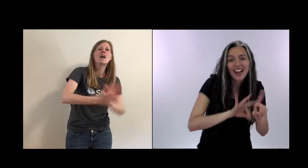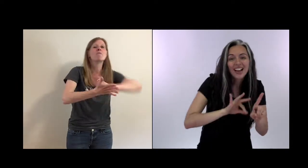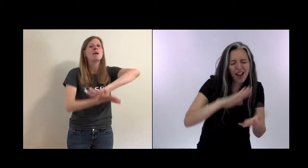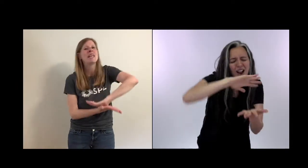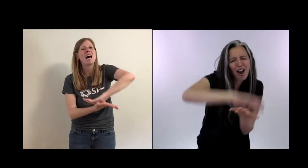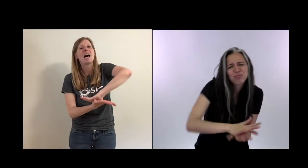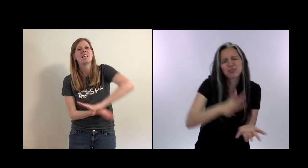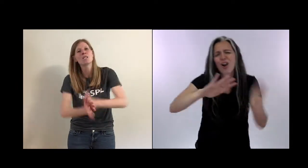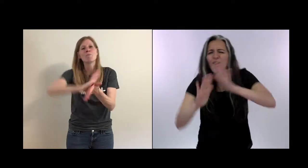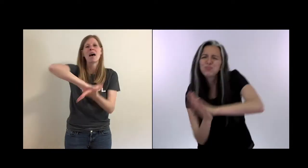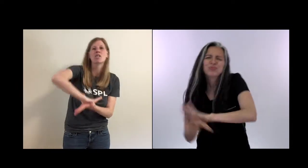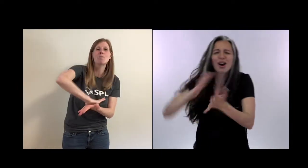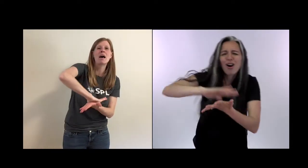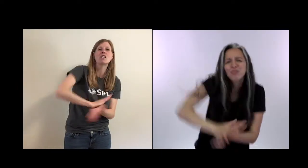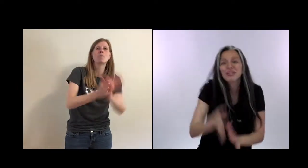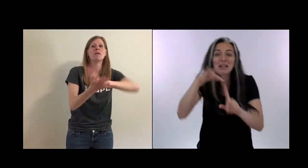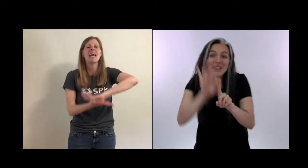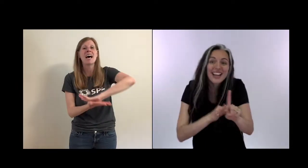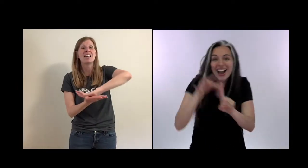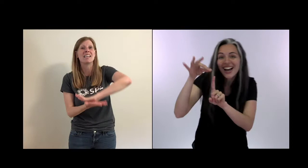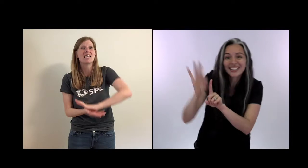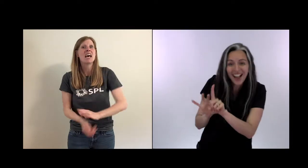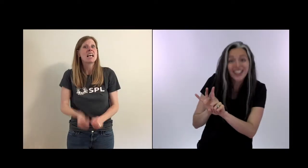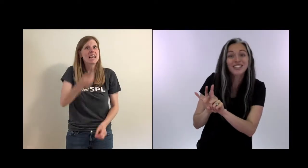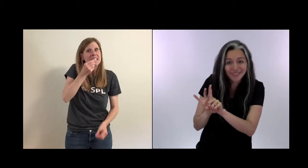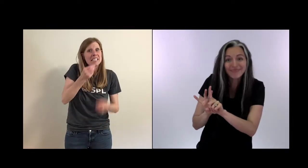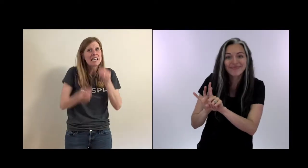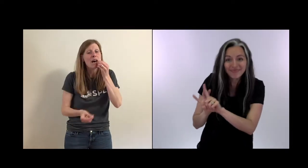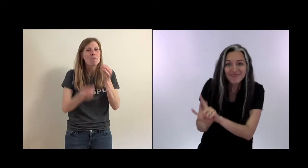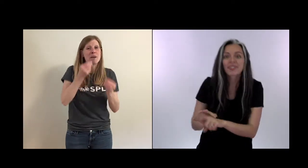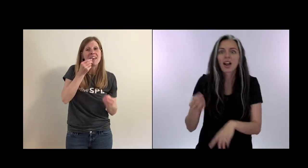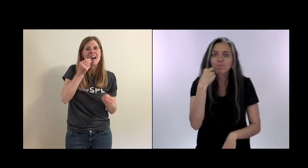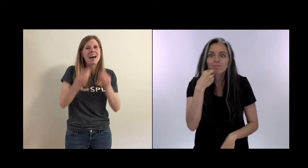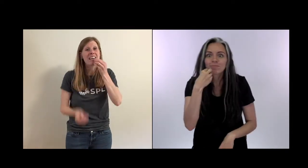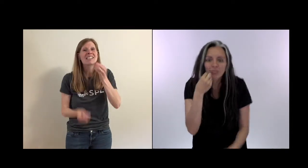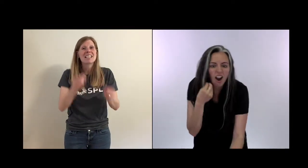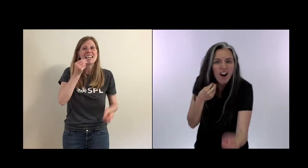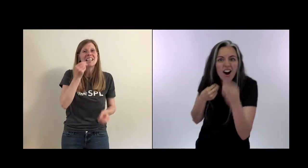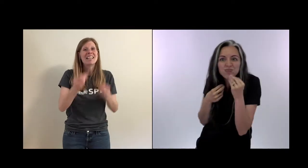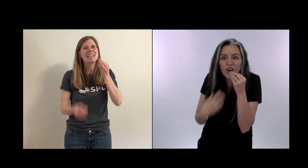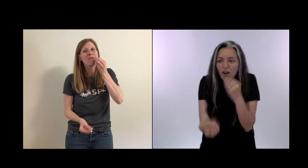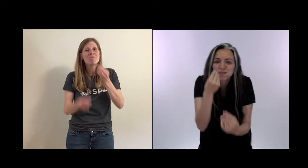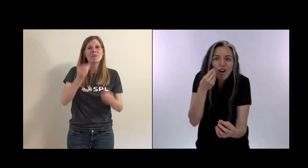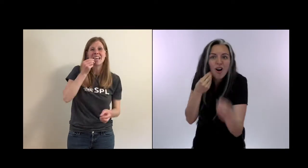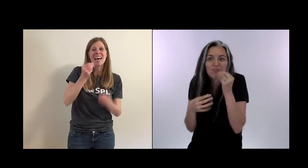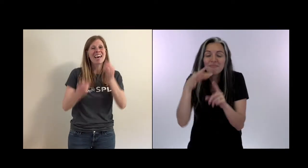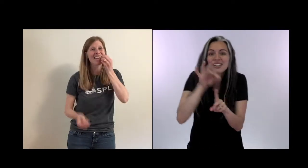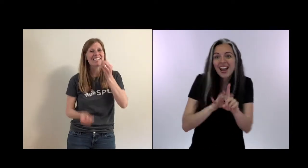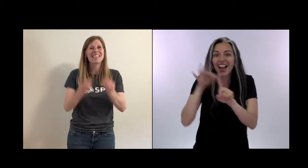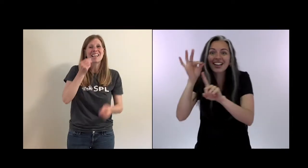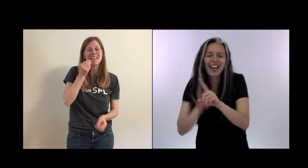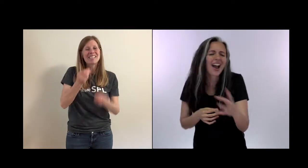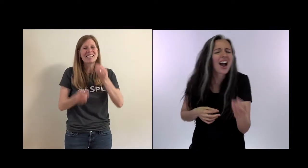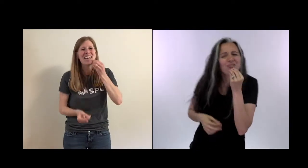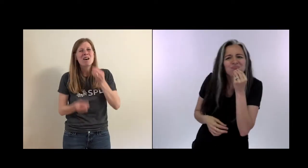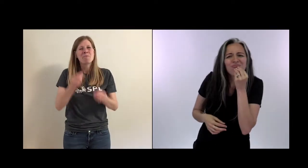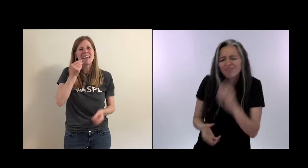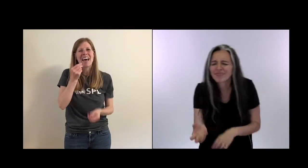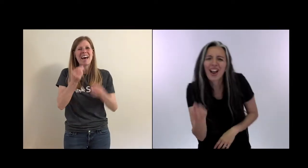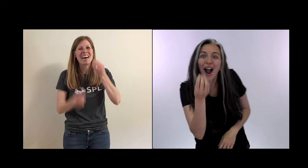Mash, bananas, mash, mash, bananas. Eat, bananas, eat, eat, bananas.